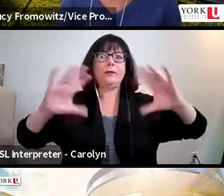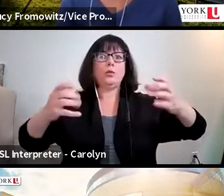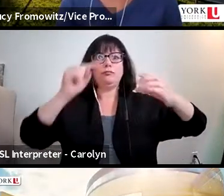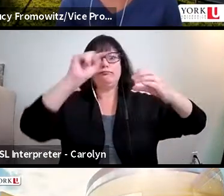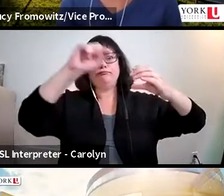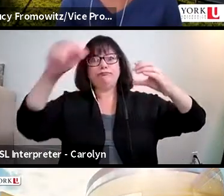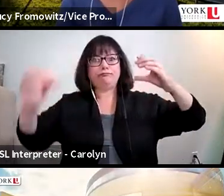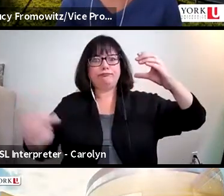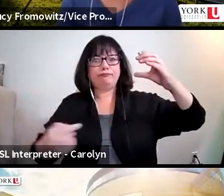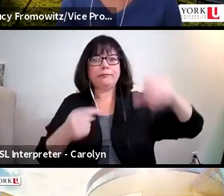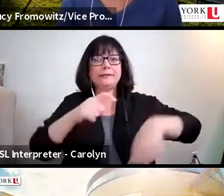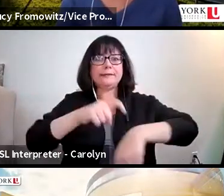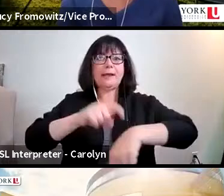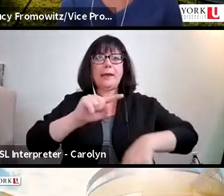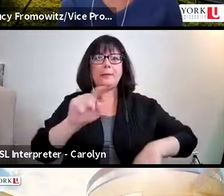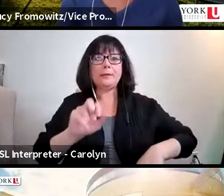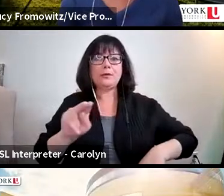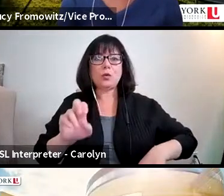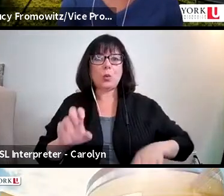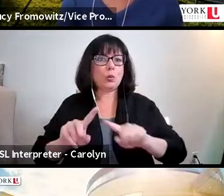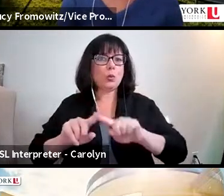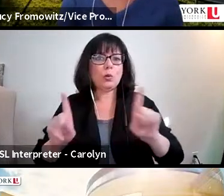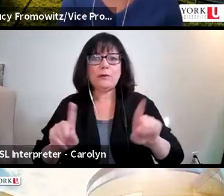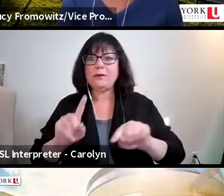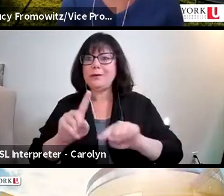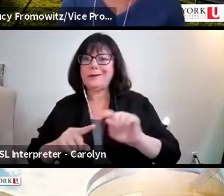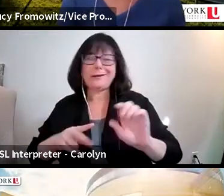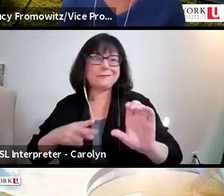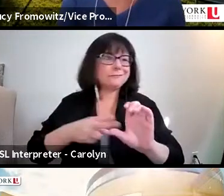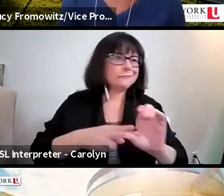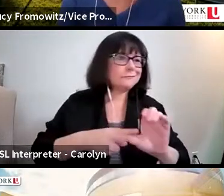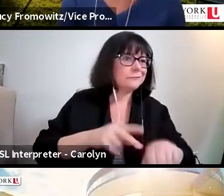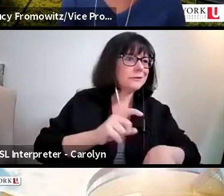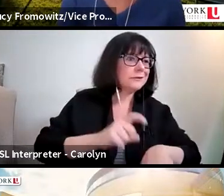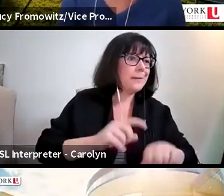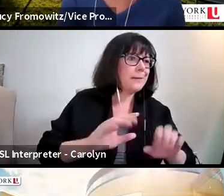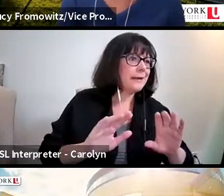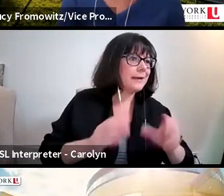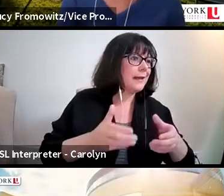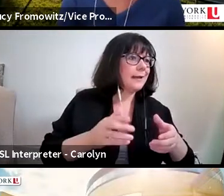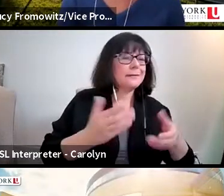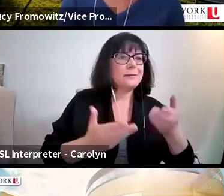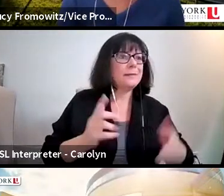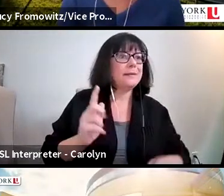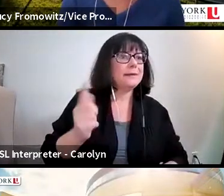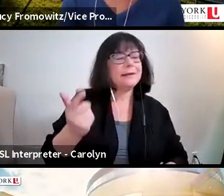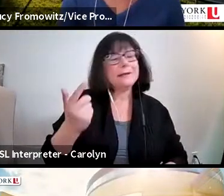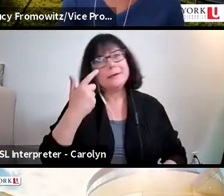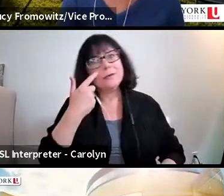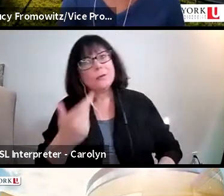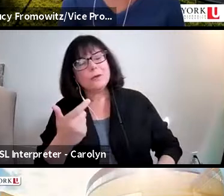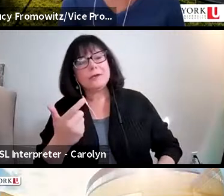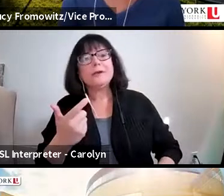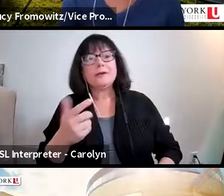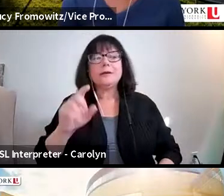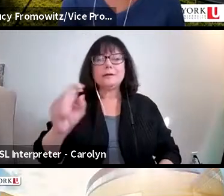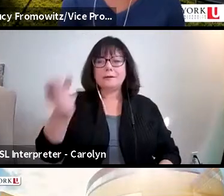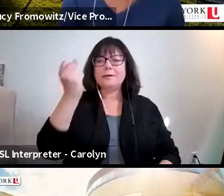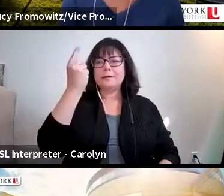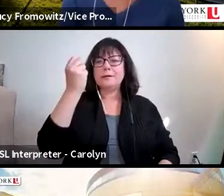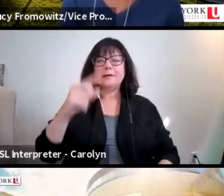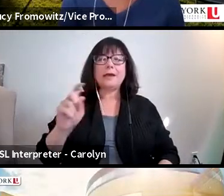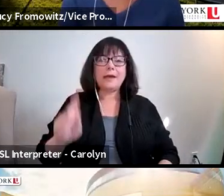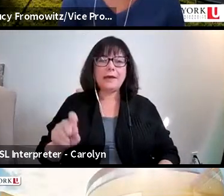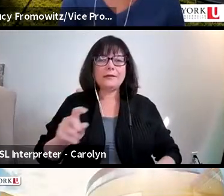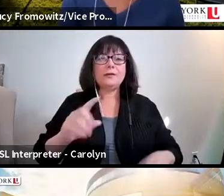speeds online. And so I think it's a more comprehensive approach that we actually need to be taking to